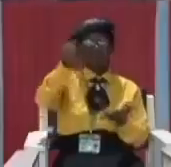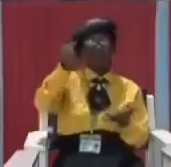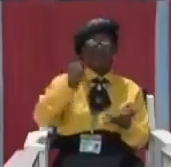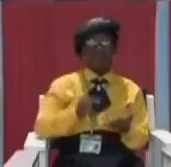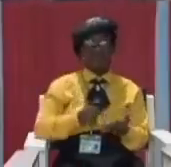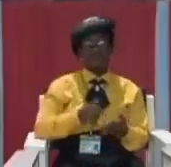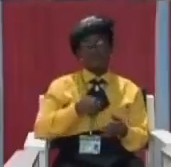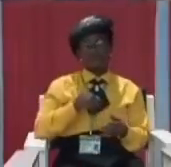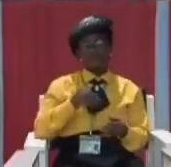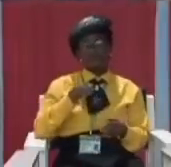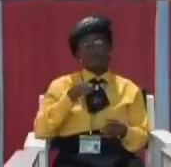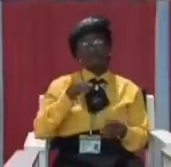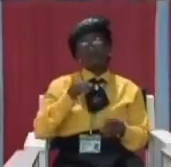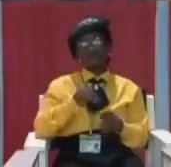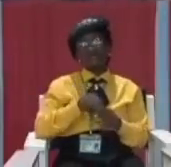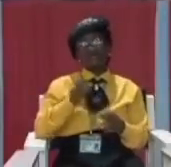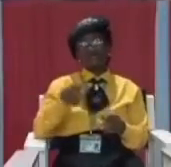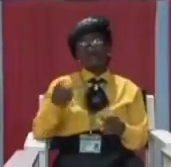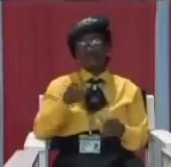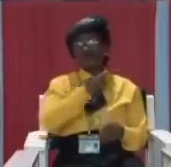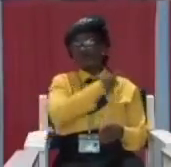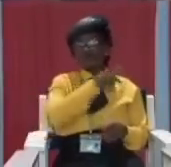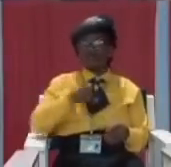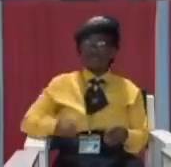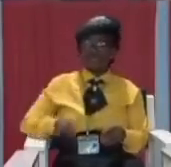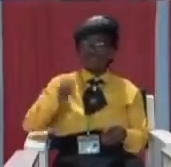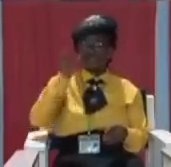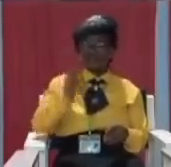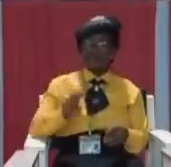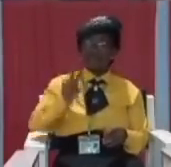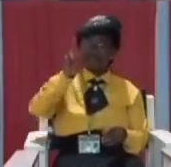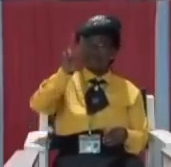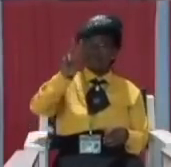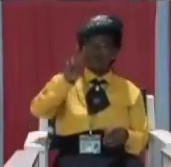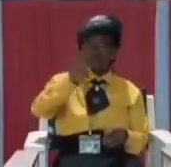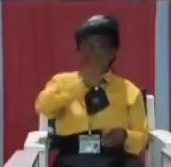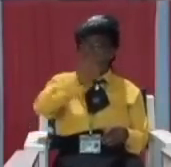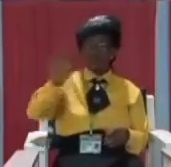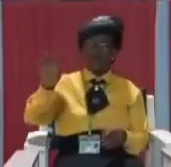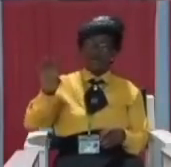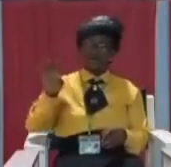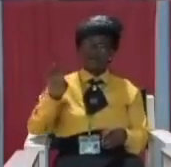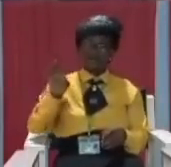In 2 Kings chapter 2, from verse 9 to 15,